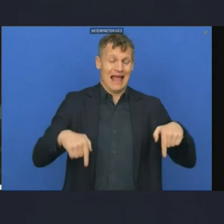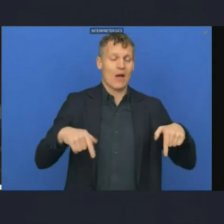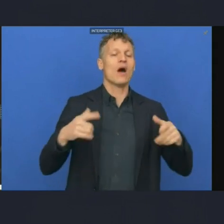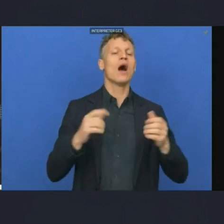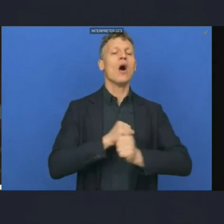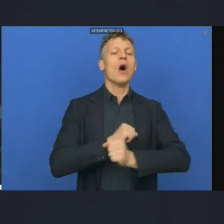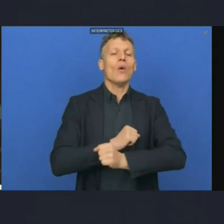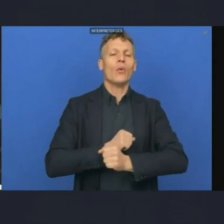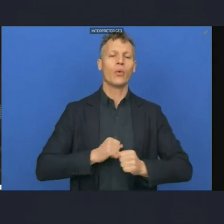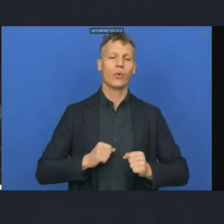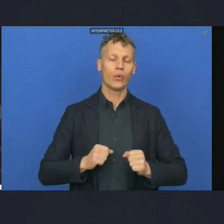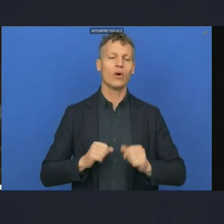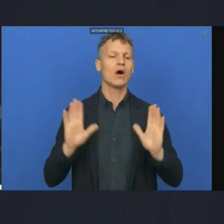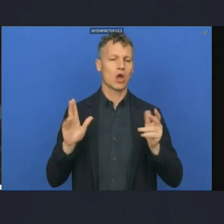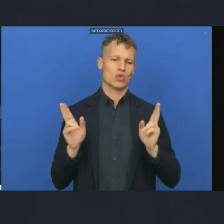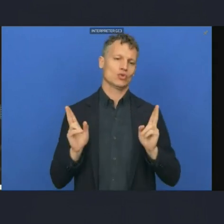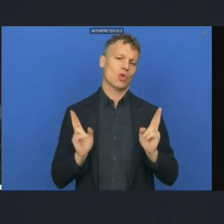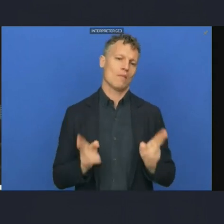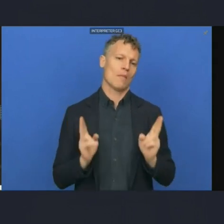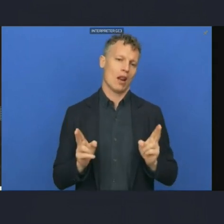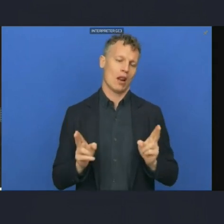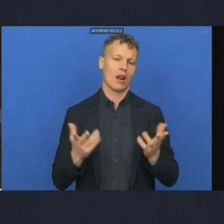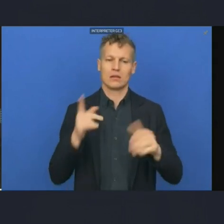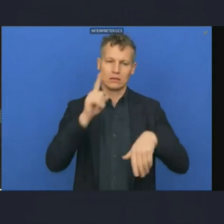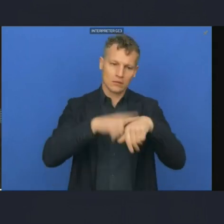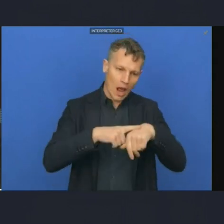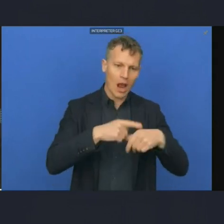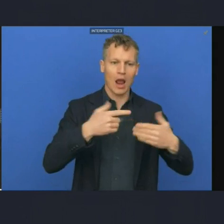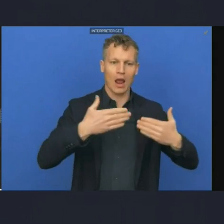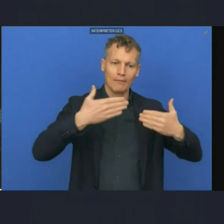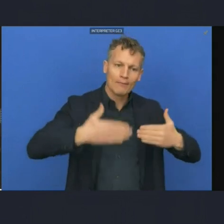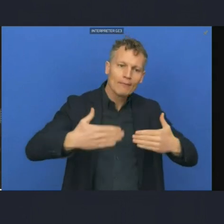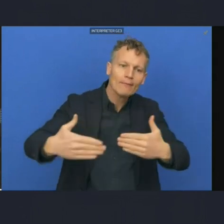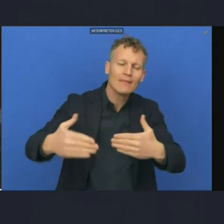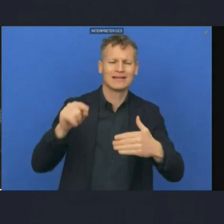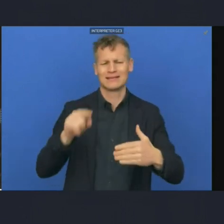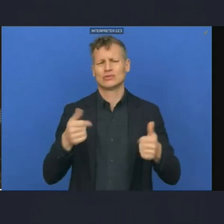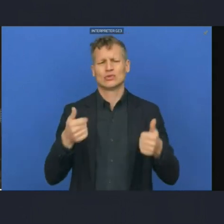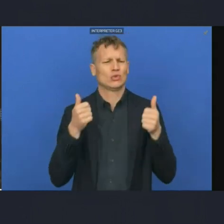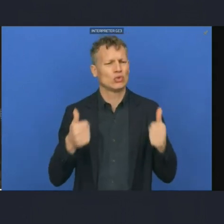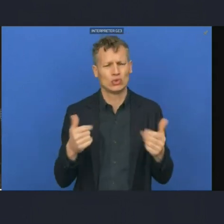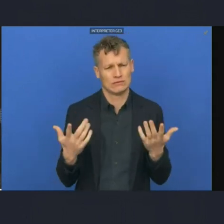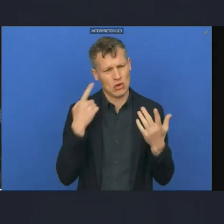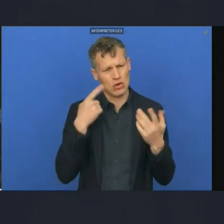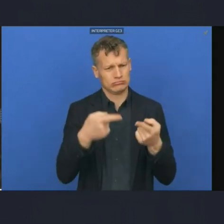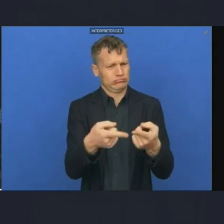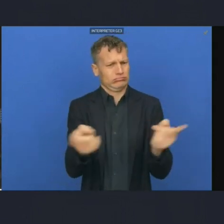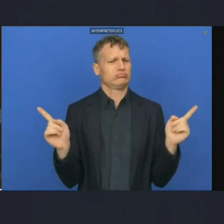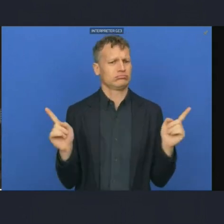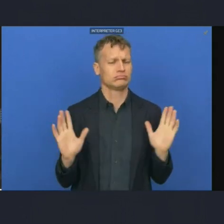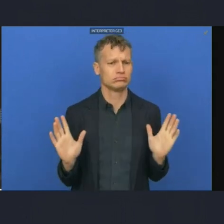normal roadmap. And I think this is good news because this allows more time to prepare. Our call has been published